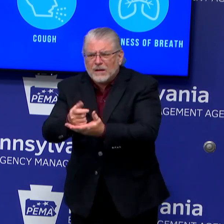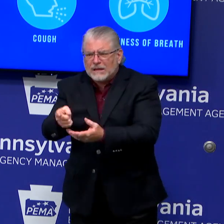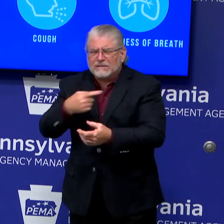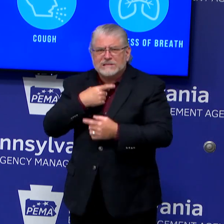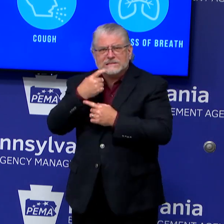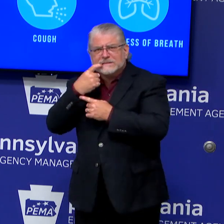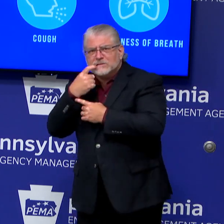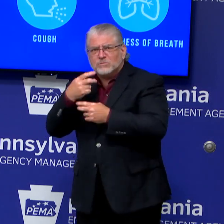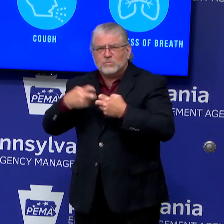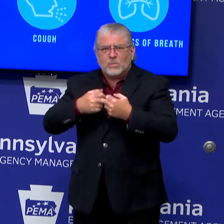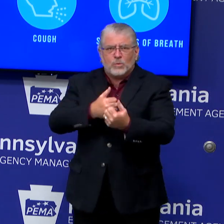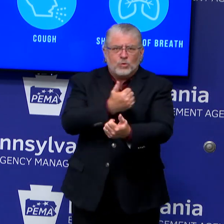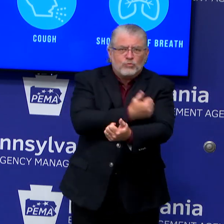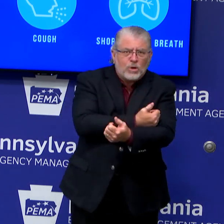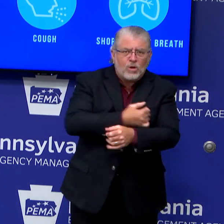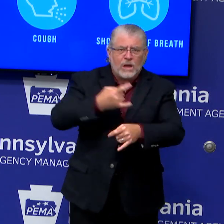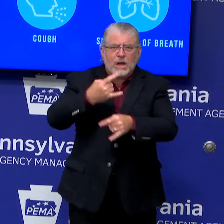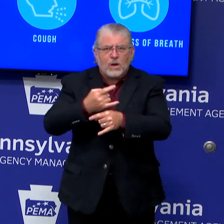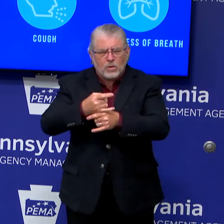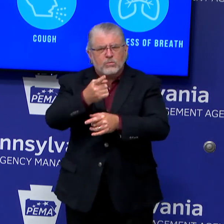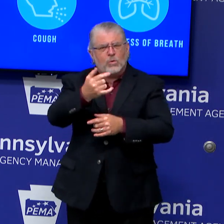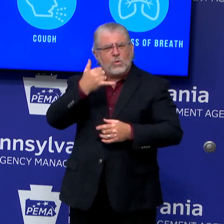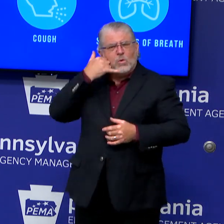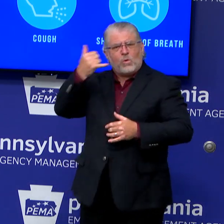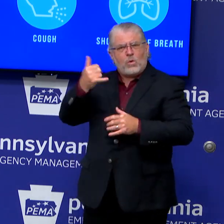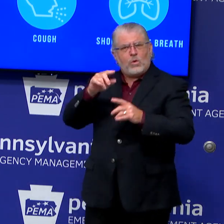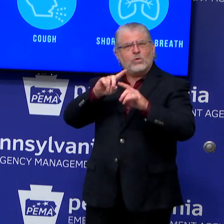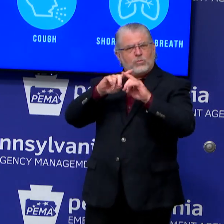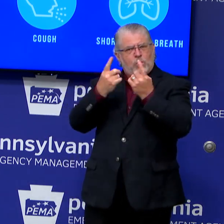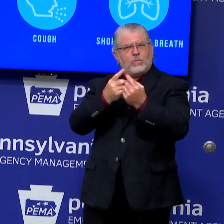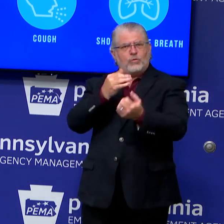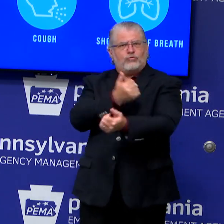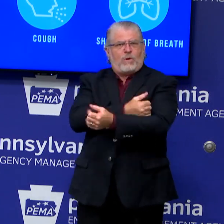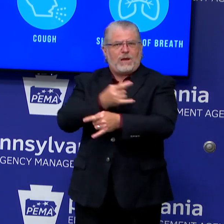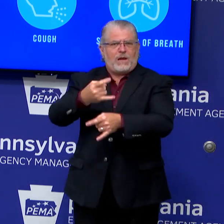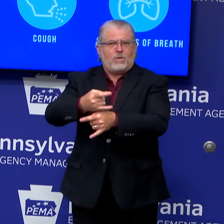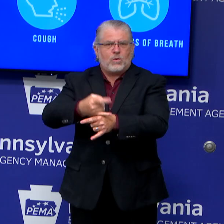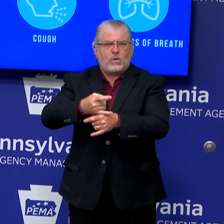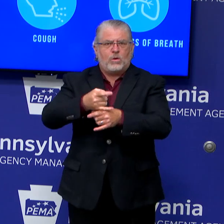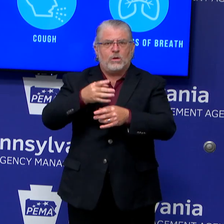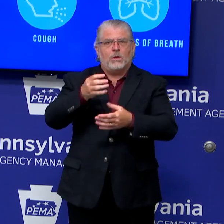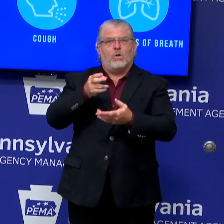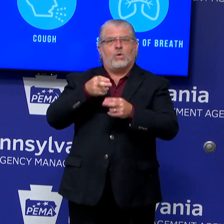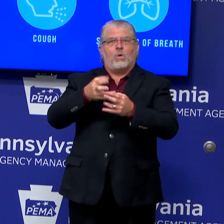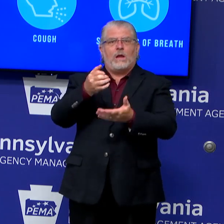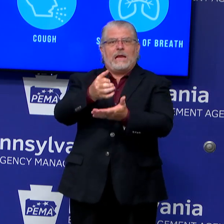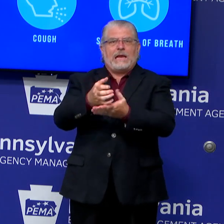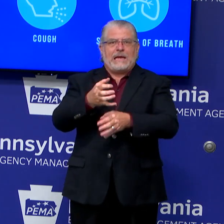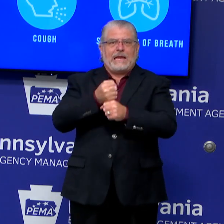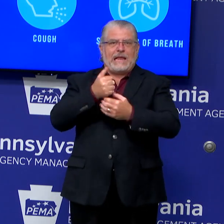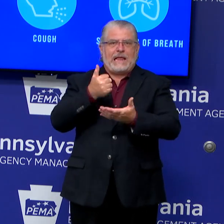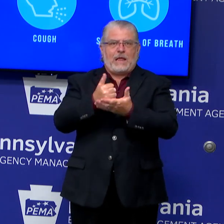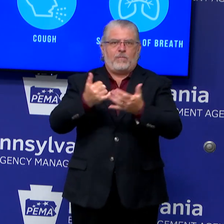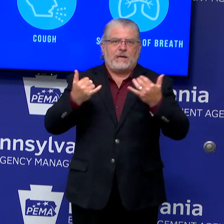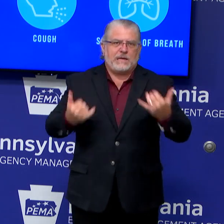please call the Department of Drug and Alcohol Program's Get Help Now hotline at 1-800